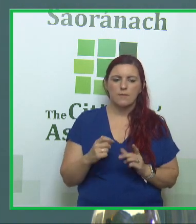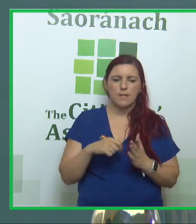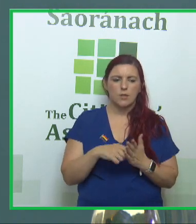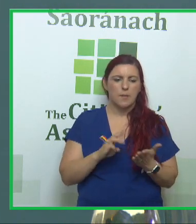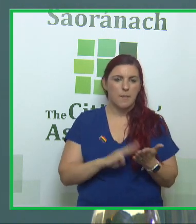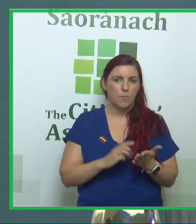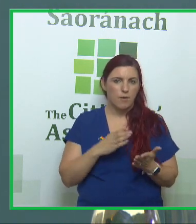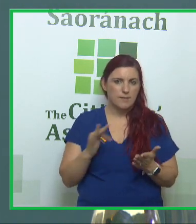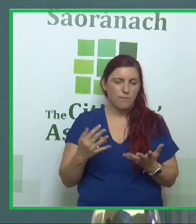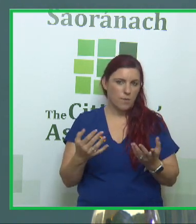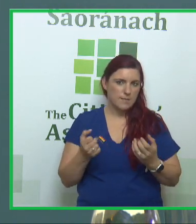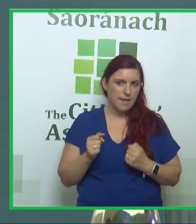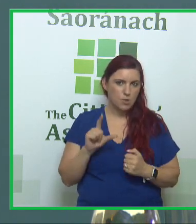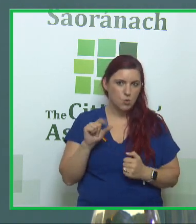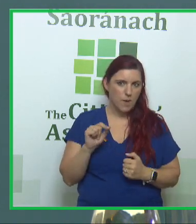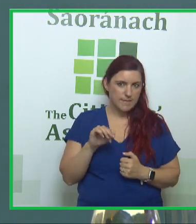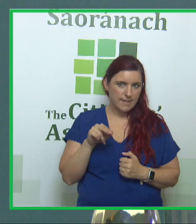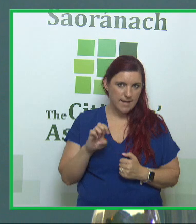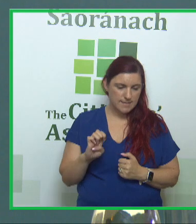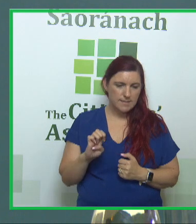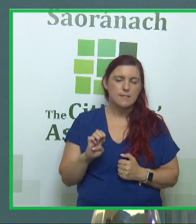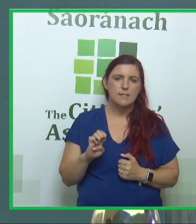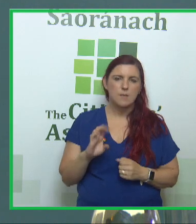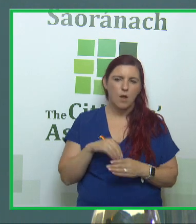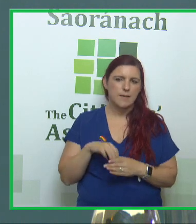20 cases in terms of case management.